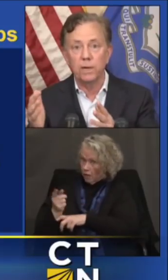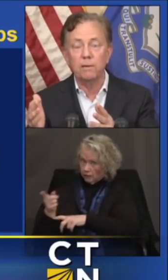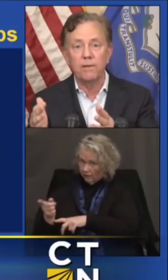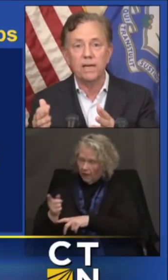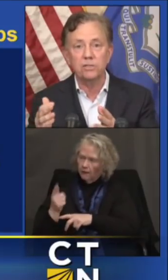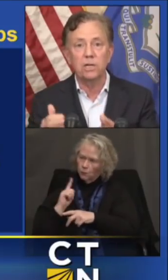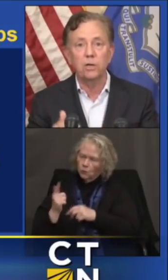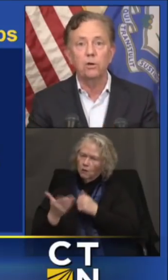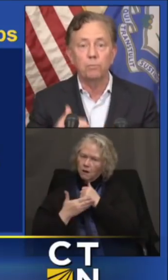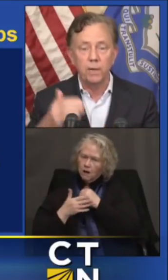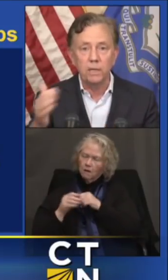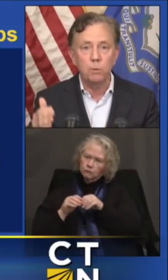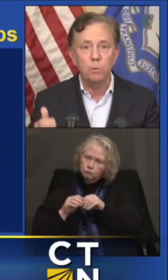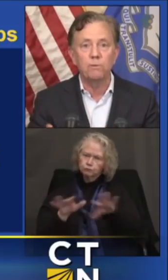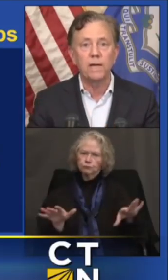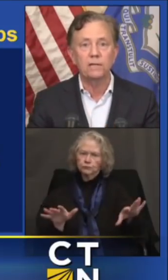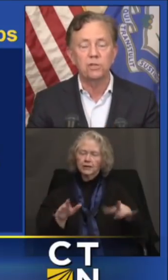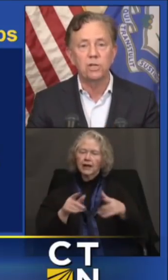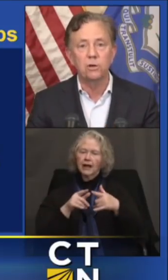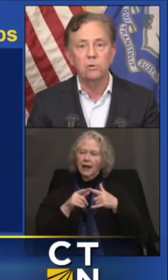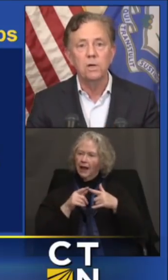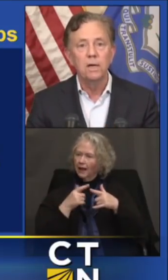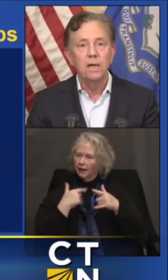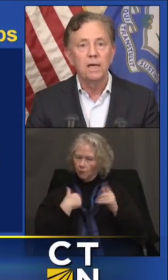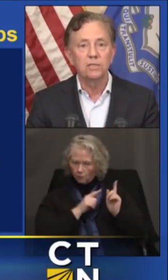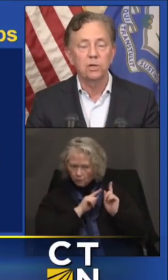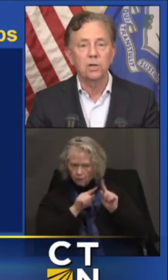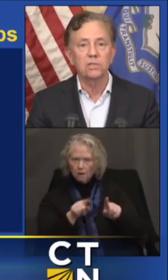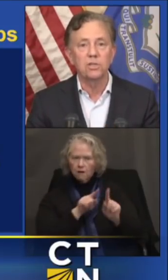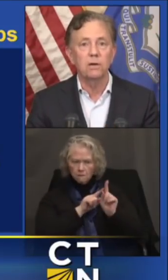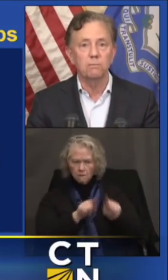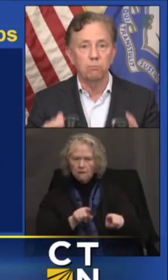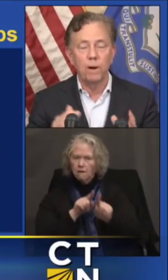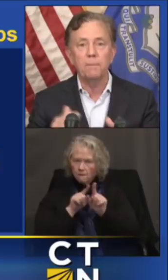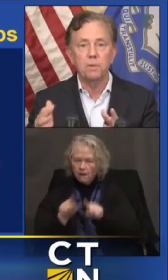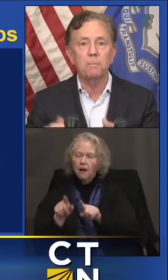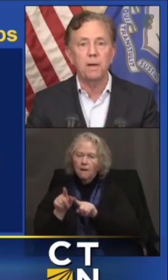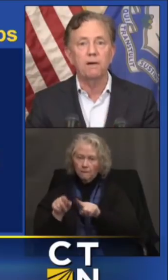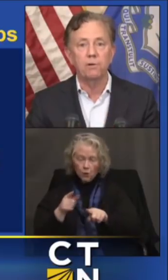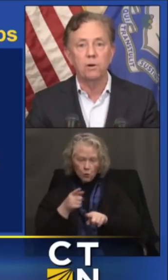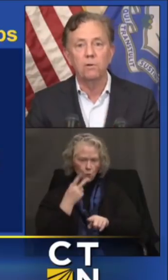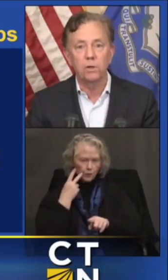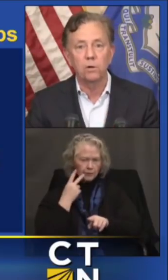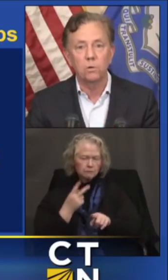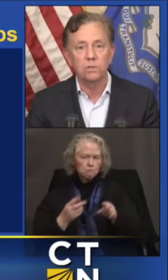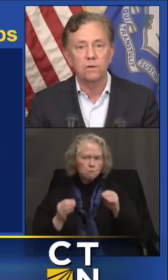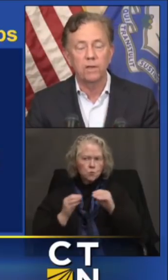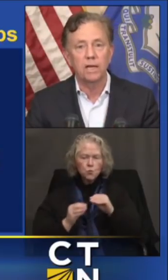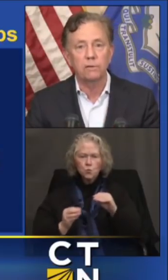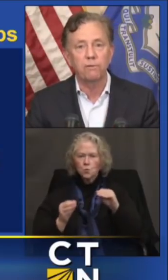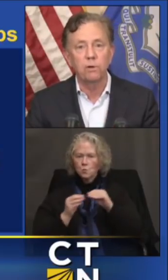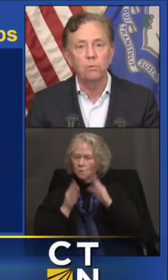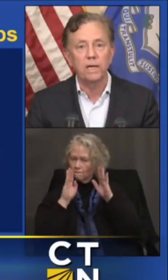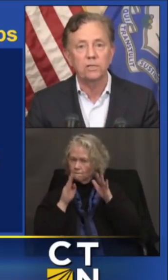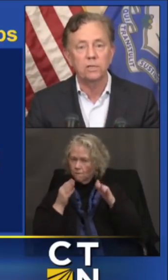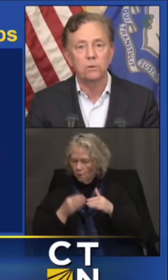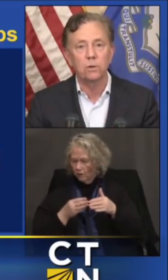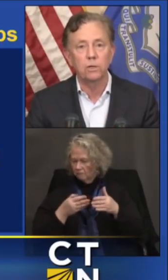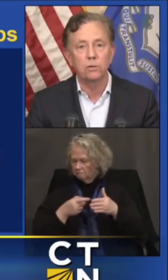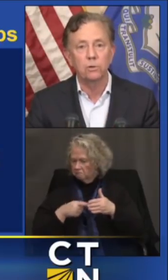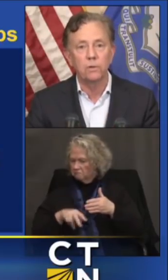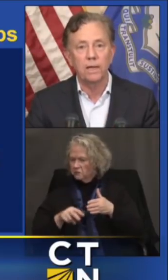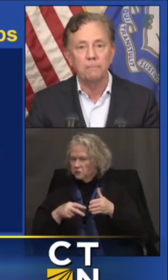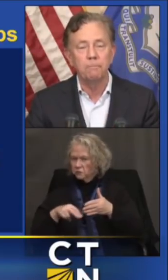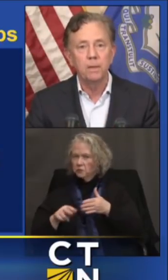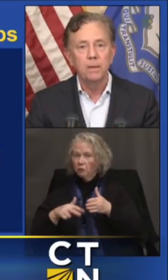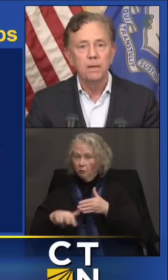easier to bring the vaccine to you, bring the mobile vans to you. And so you're going to see a ramped-up effort over the course of the next few weeks in order